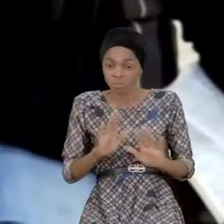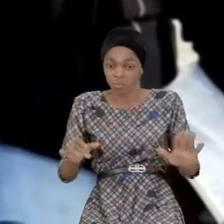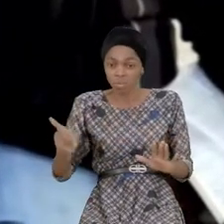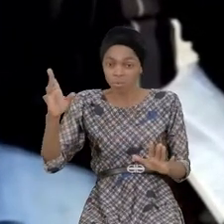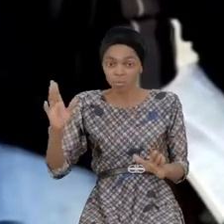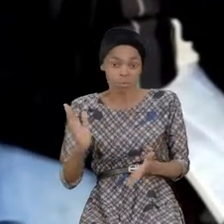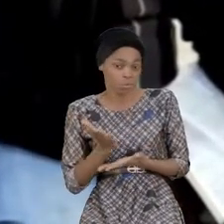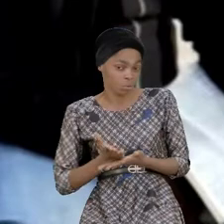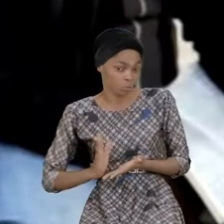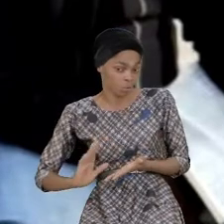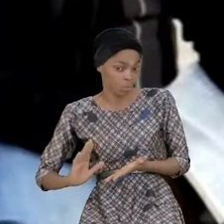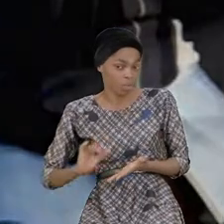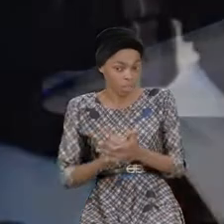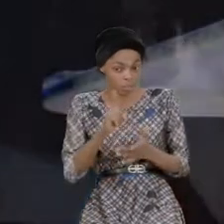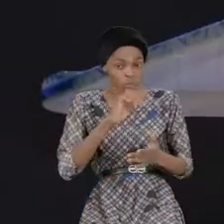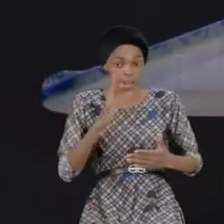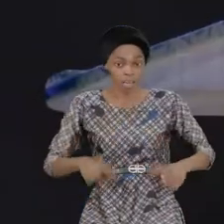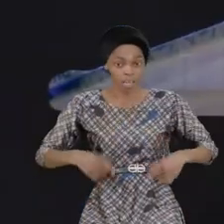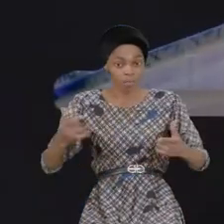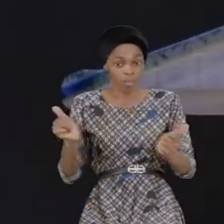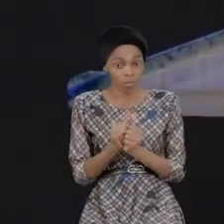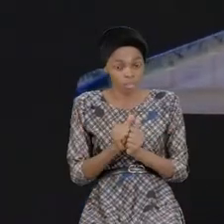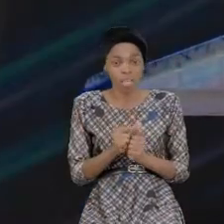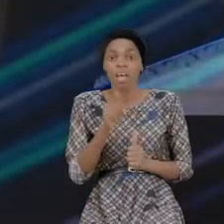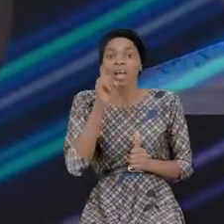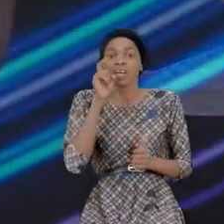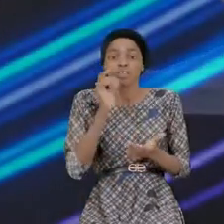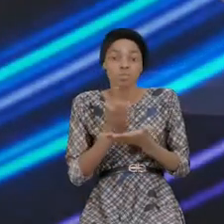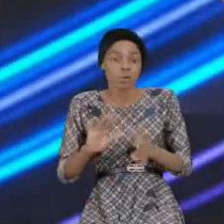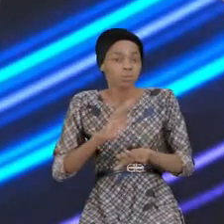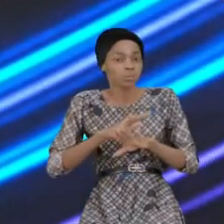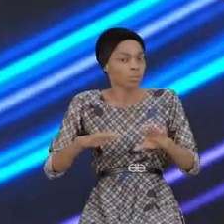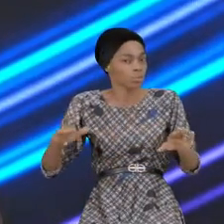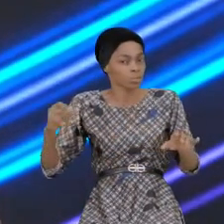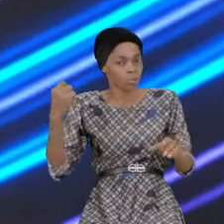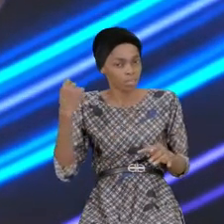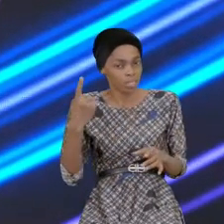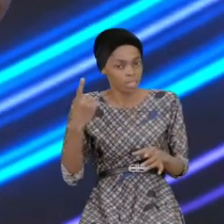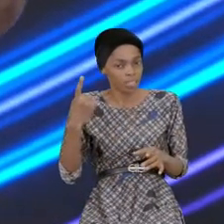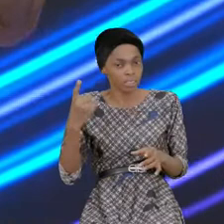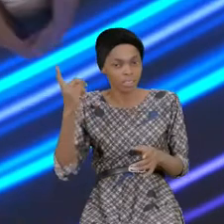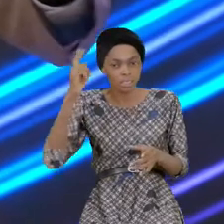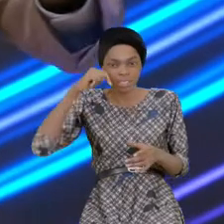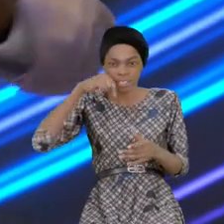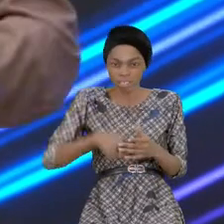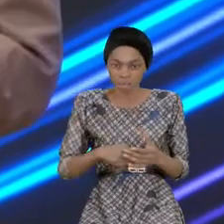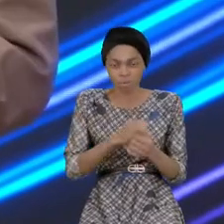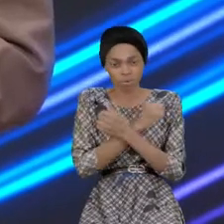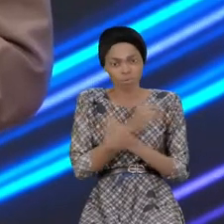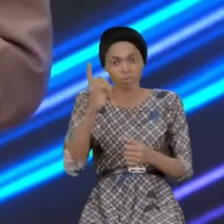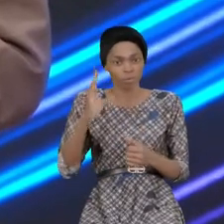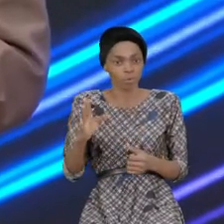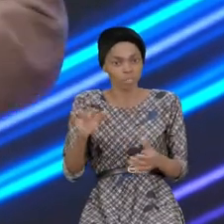some of them may not have the deep understanding of love like you have. There are differences in